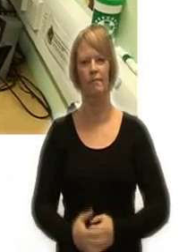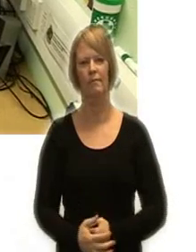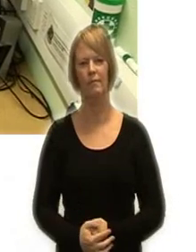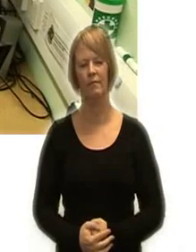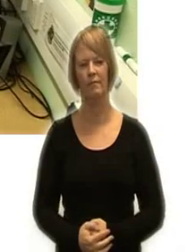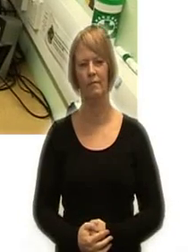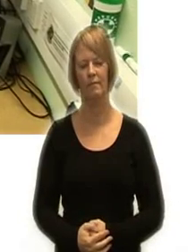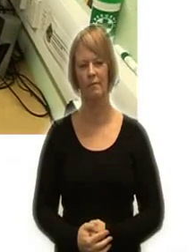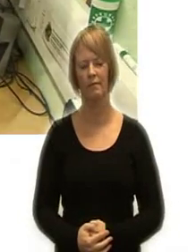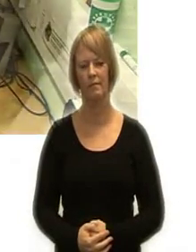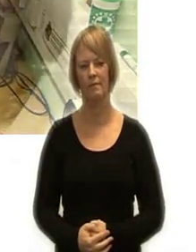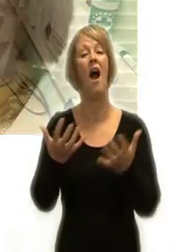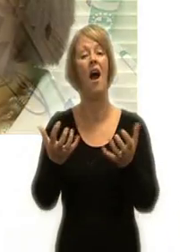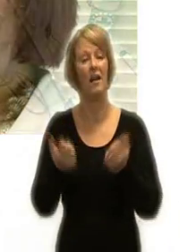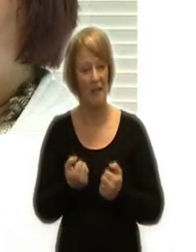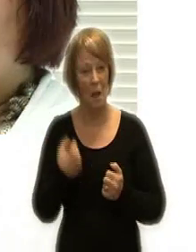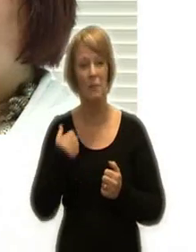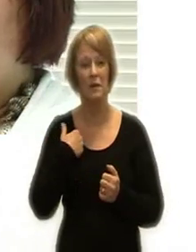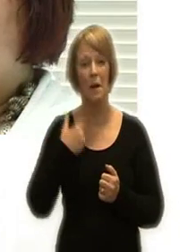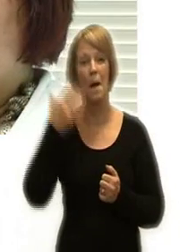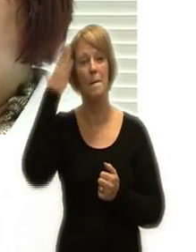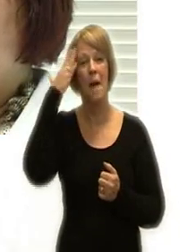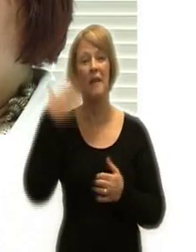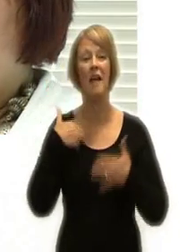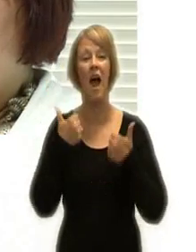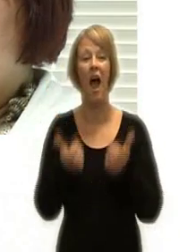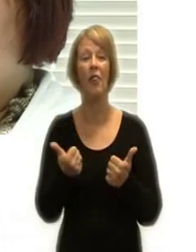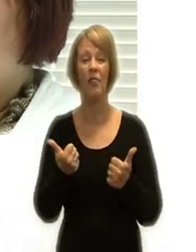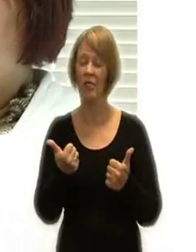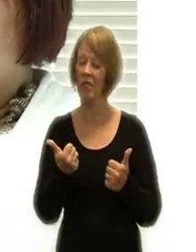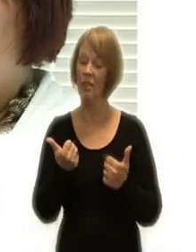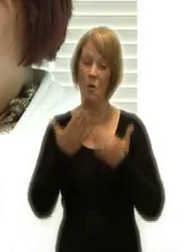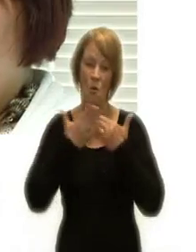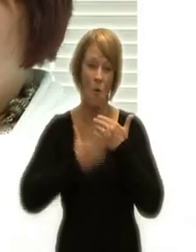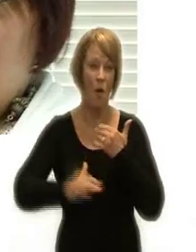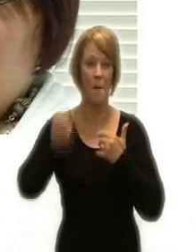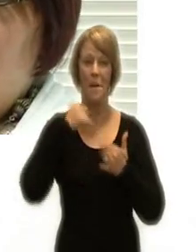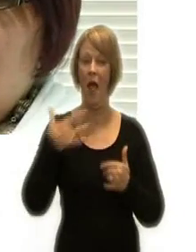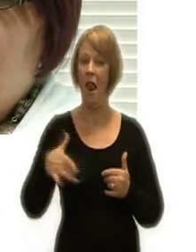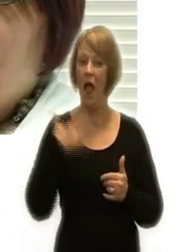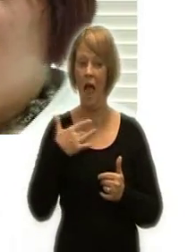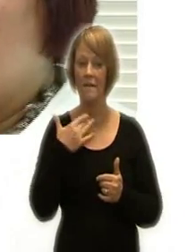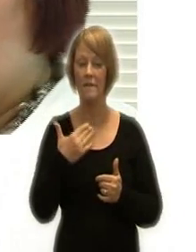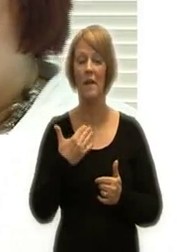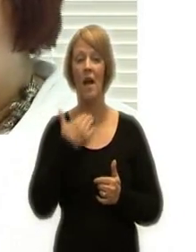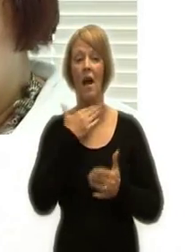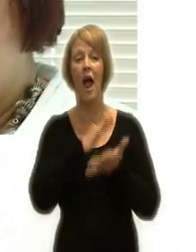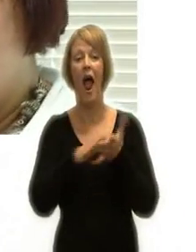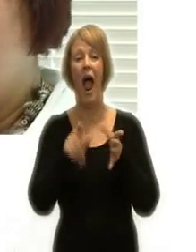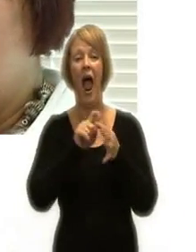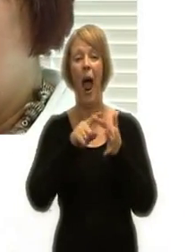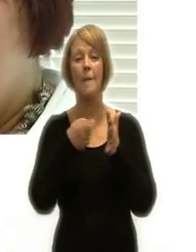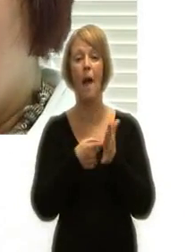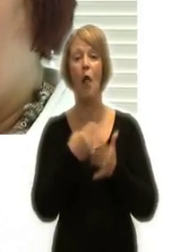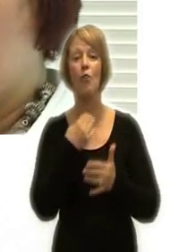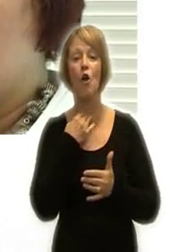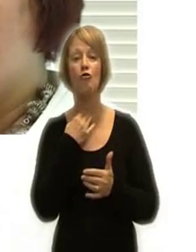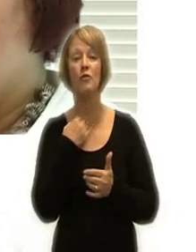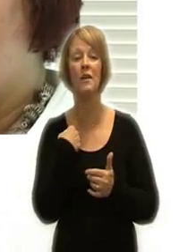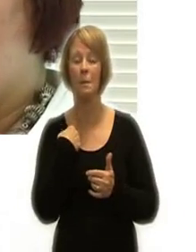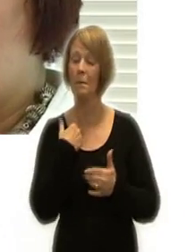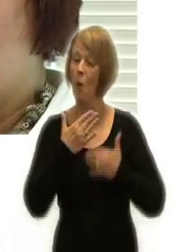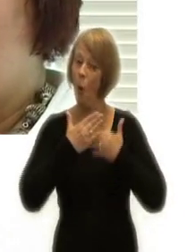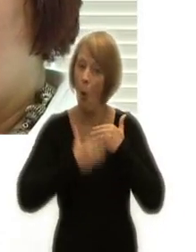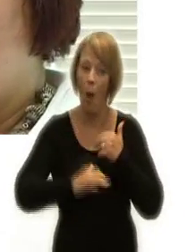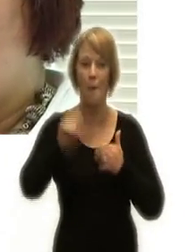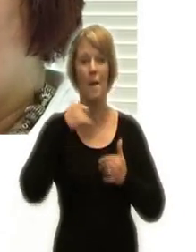bring. Because I accepted that I have a mental health issue, I'm going to